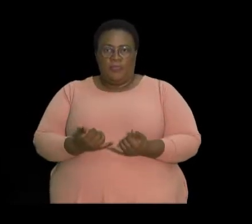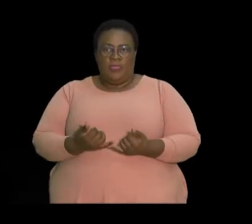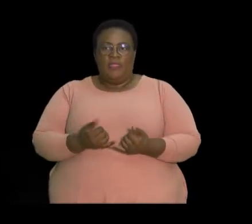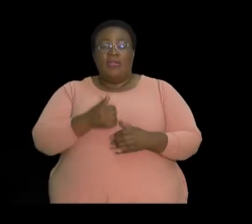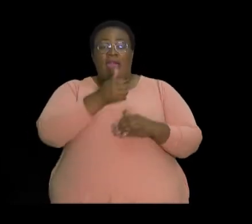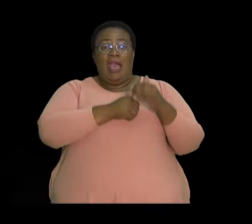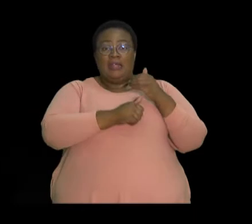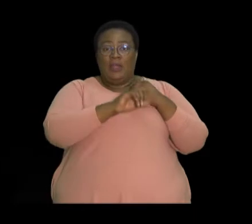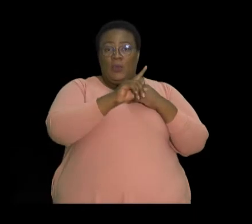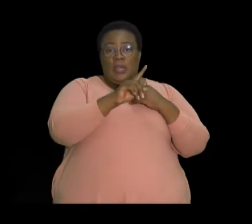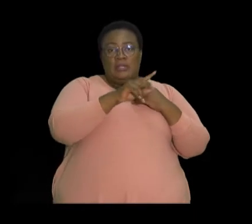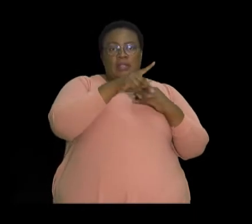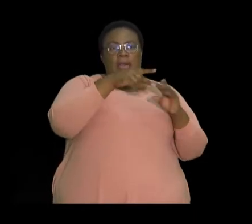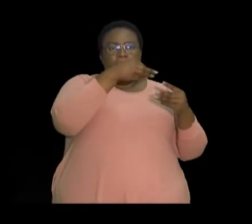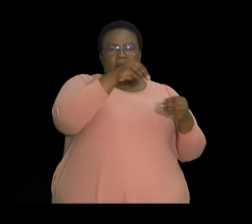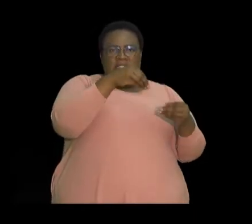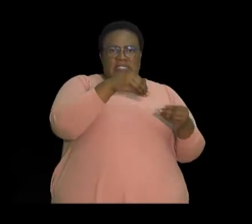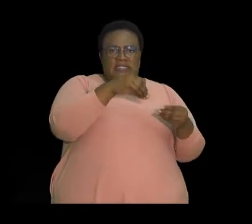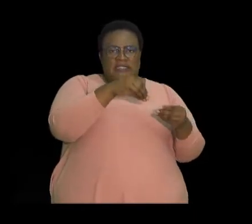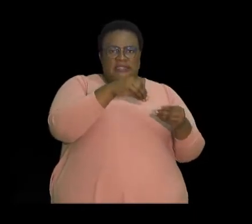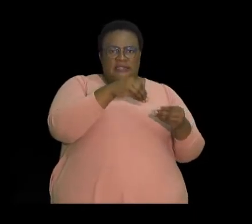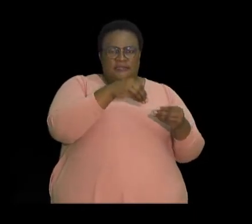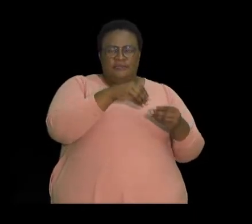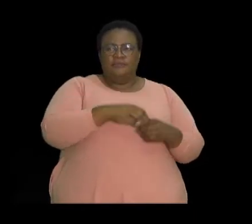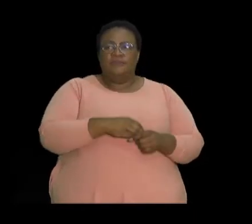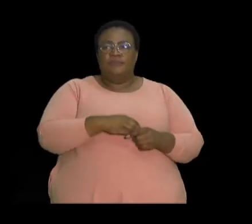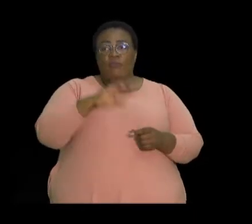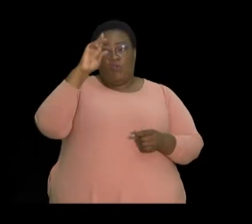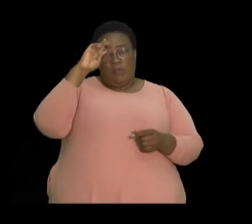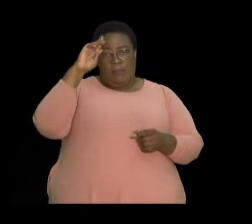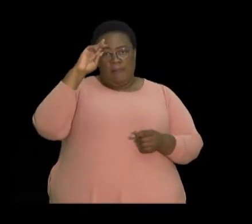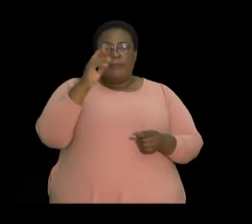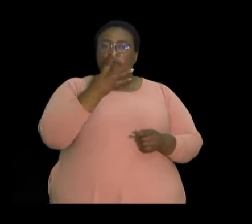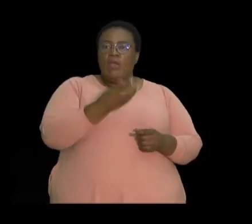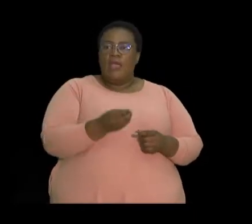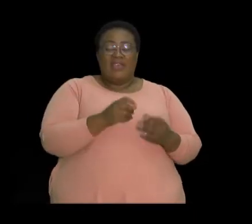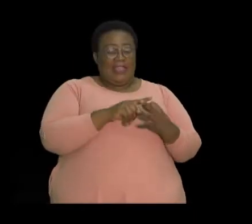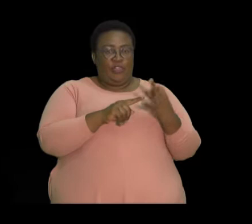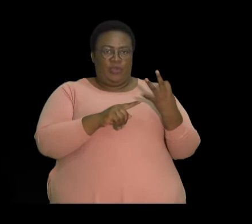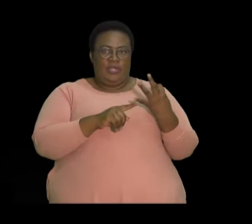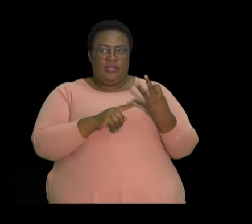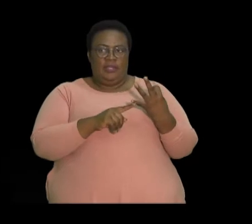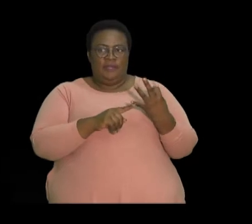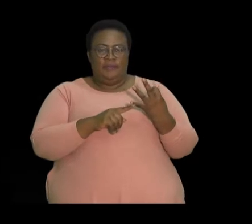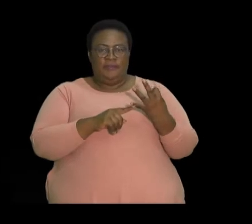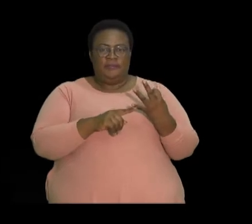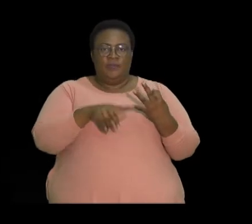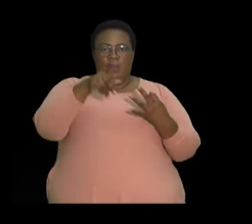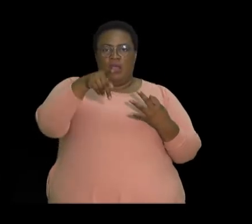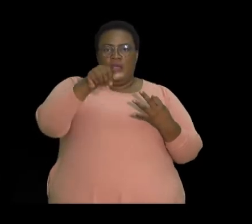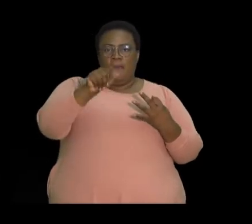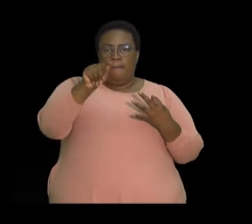of patterns. Remember that with patterns, we have 3 types of patterns that we're dealing with under